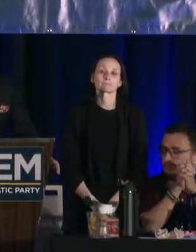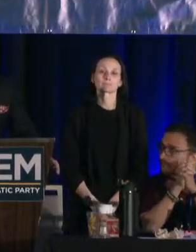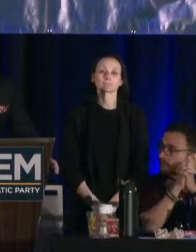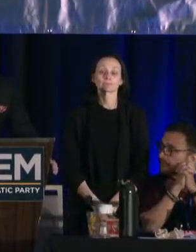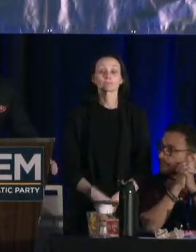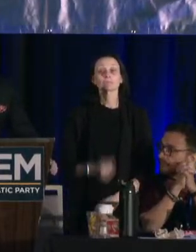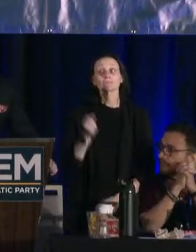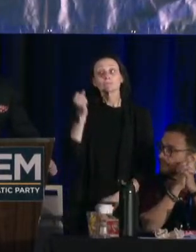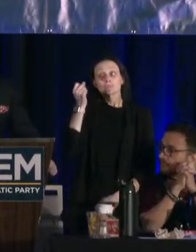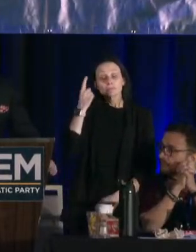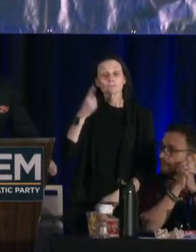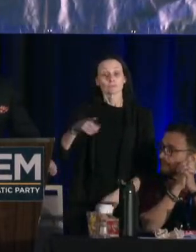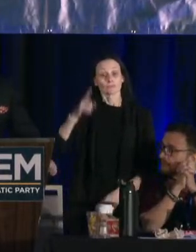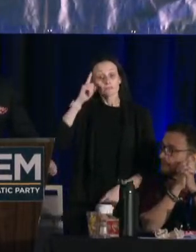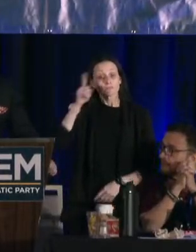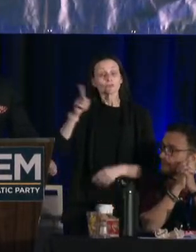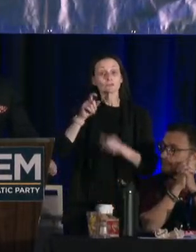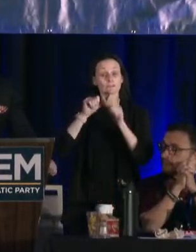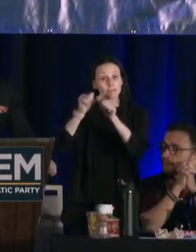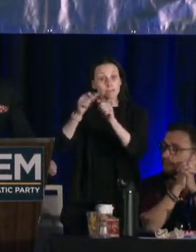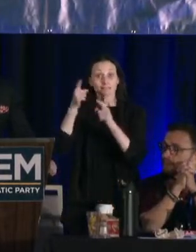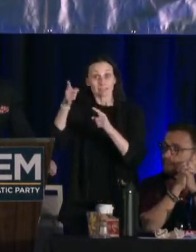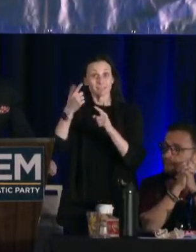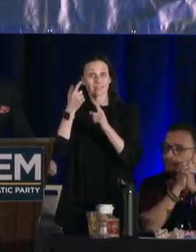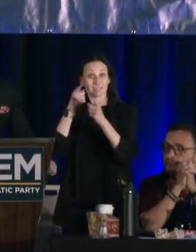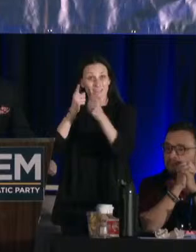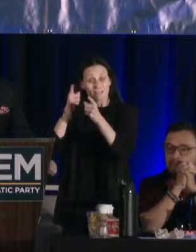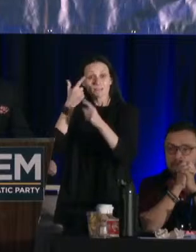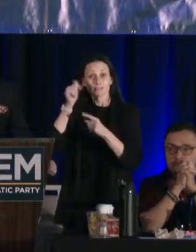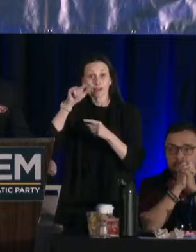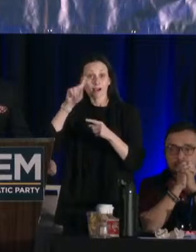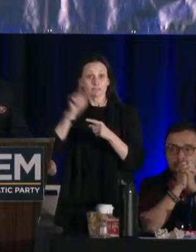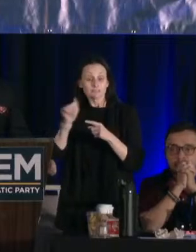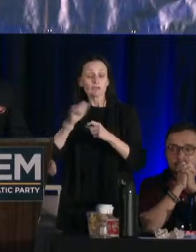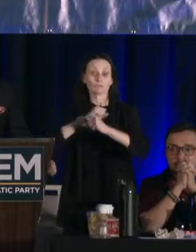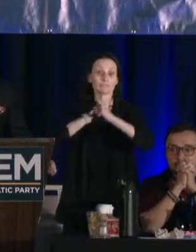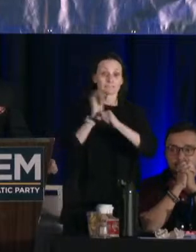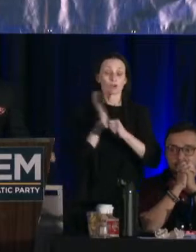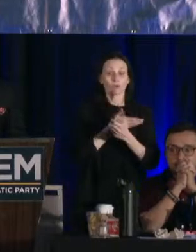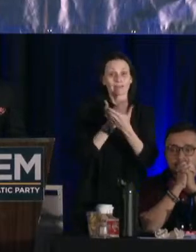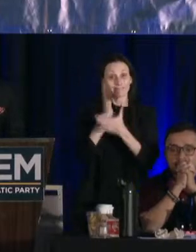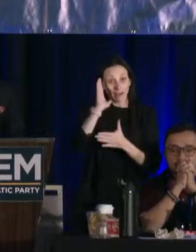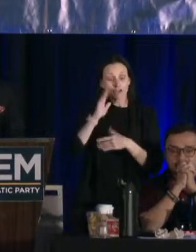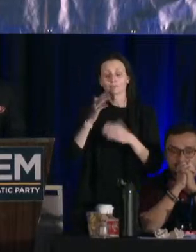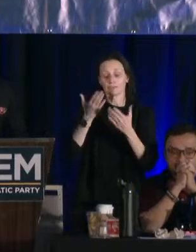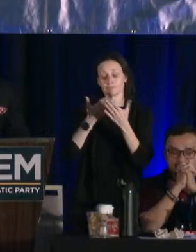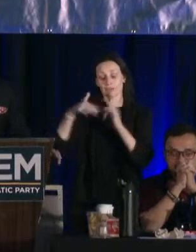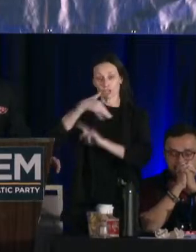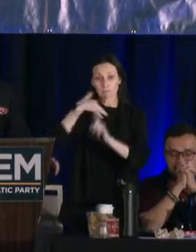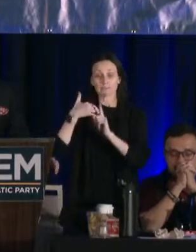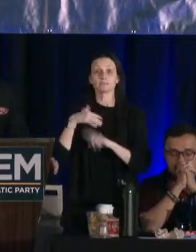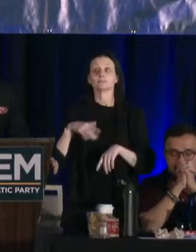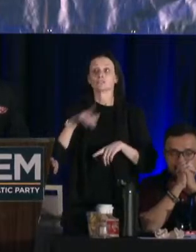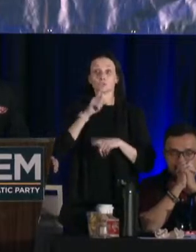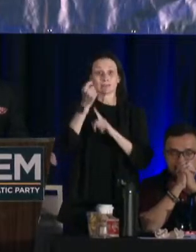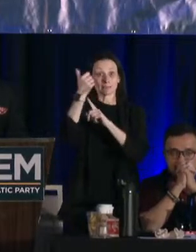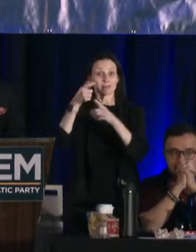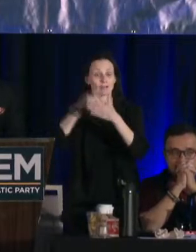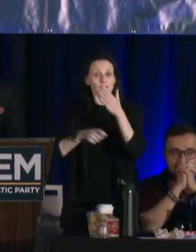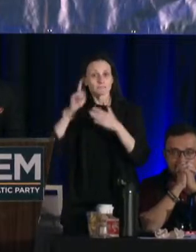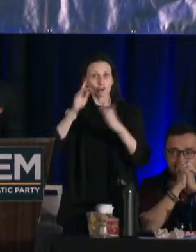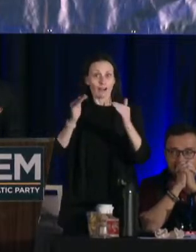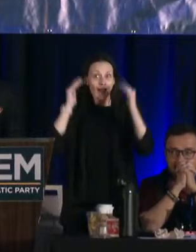From achieving a permanent ceasefire in Gaza, to protecting the environment, to eliminating the cost of